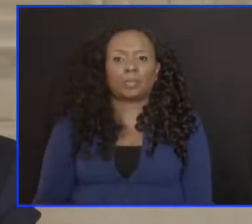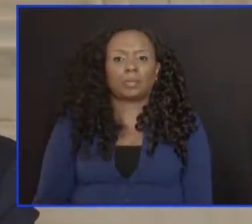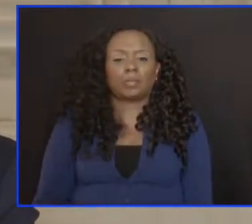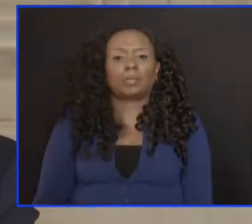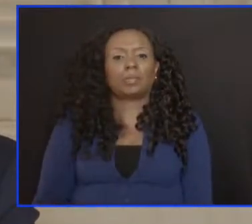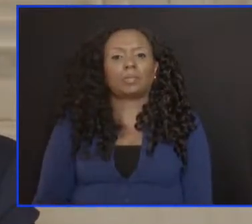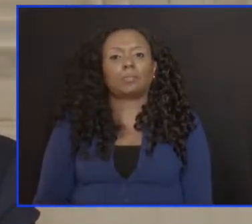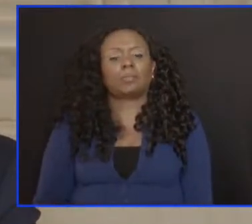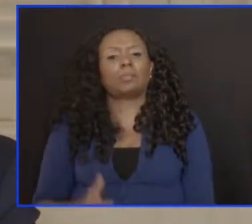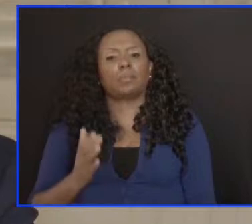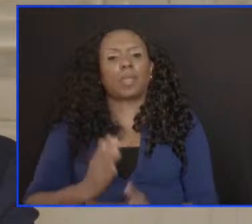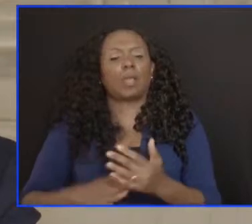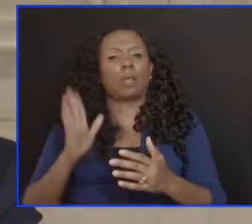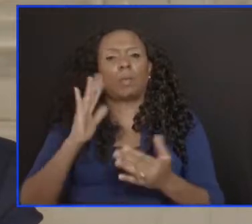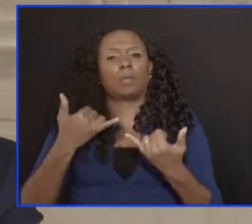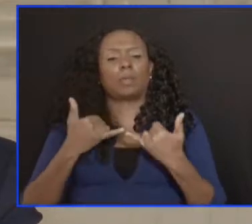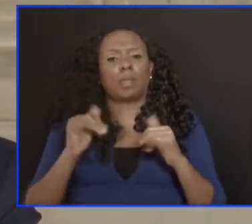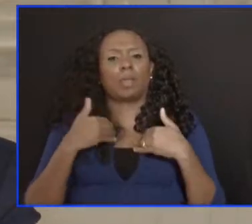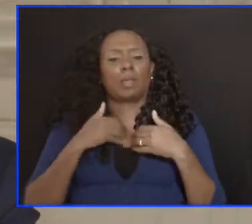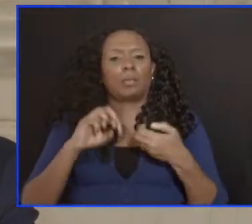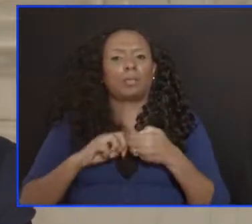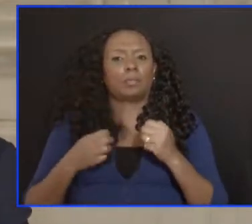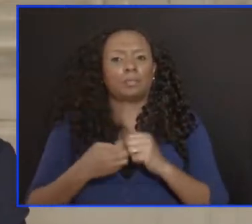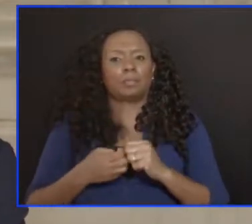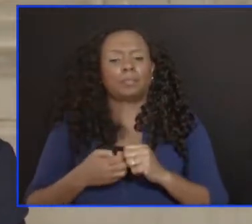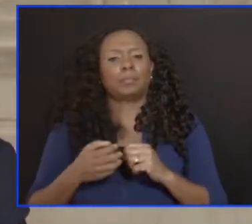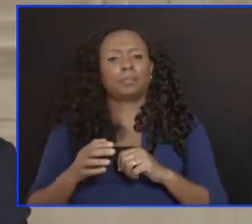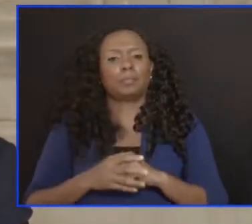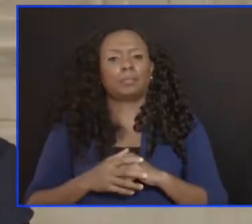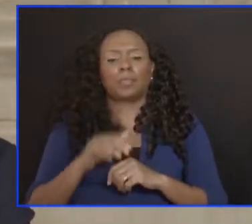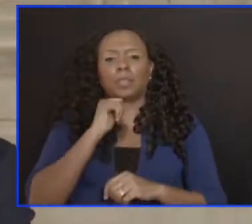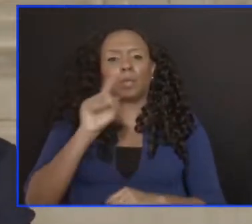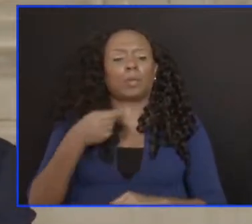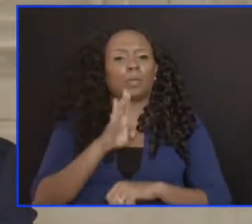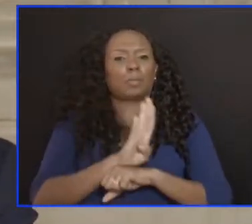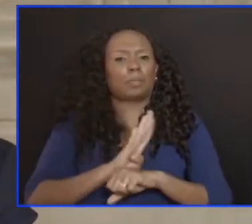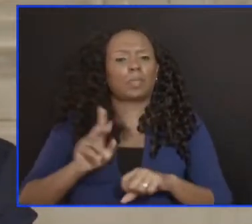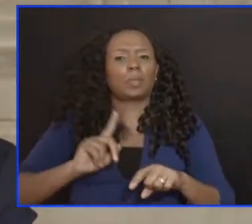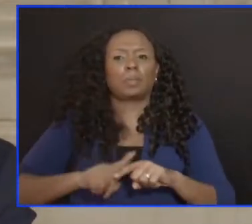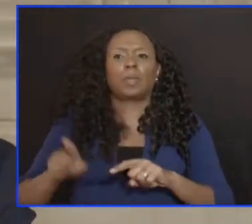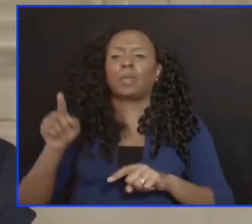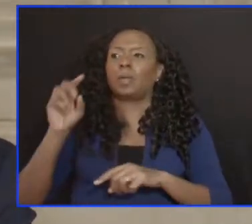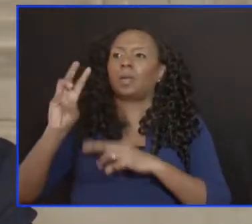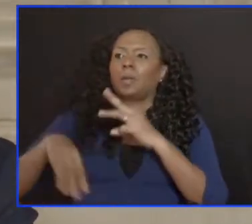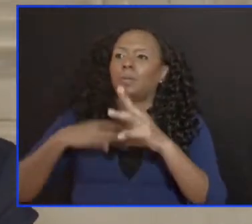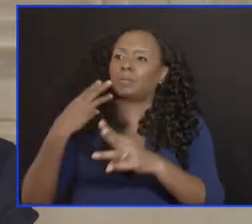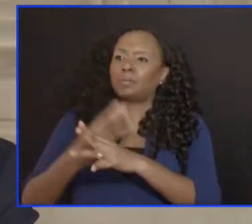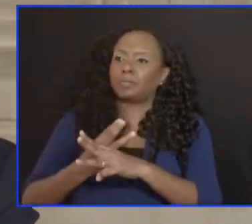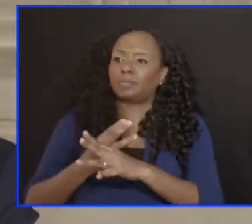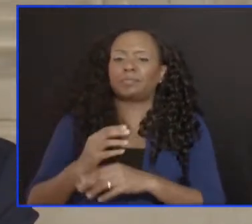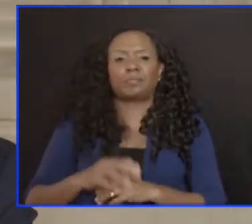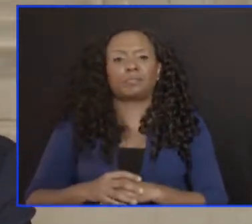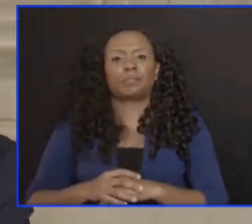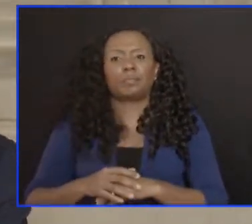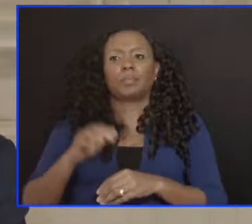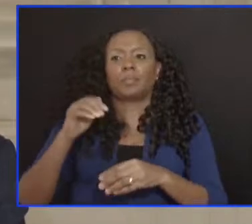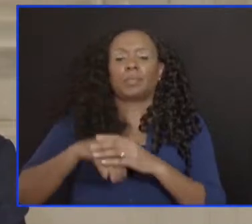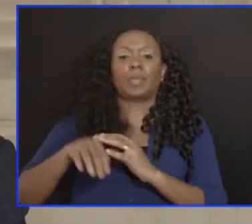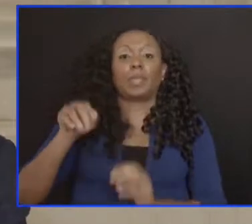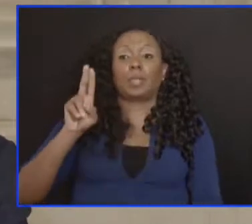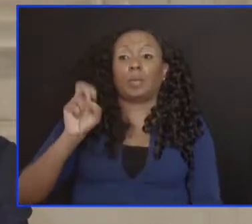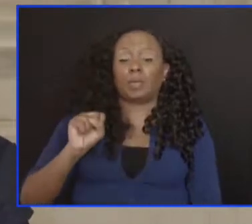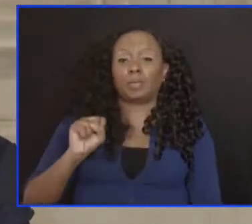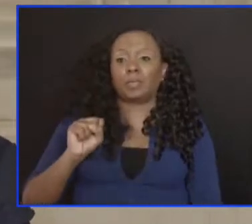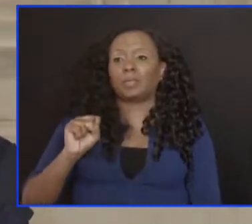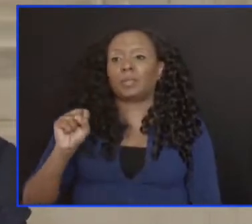present with respiratory illness. It's not only in Barbados, it's the rest of the globe that they're seeing. If you look in the US, for example, the ICUs of people were still being